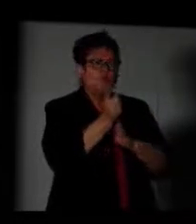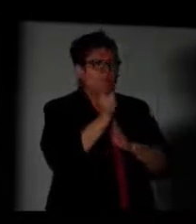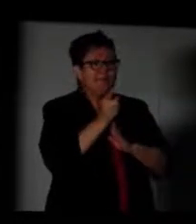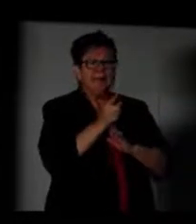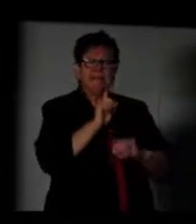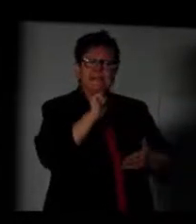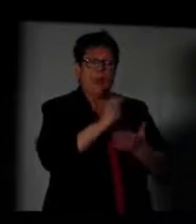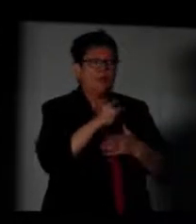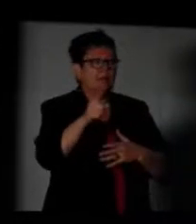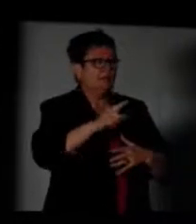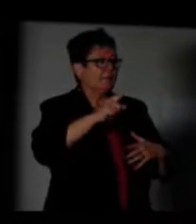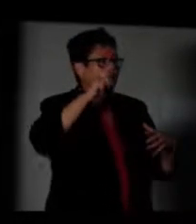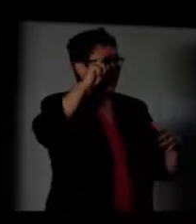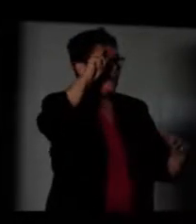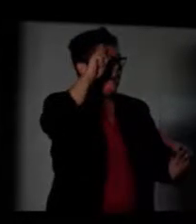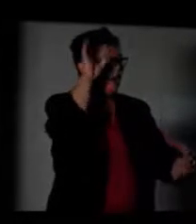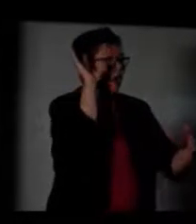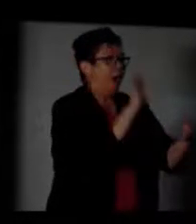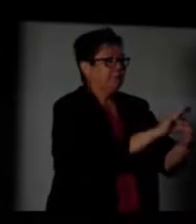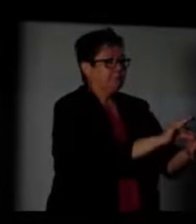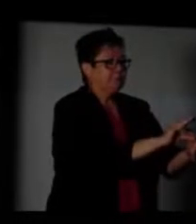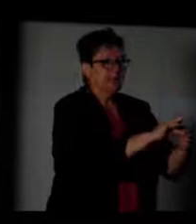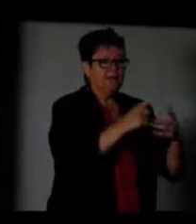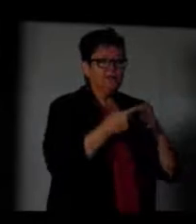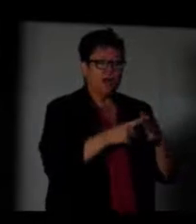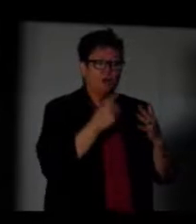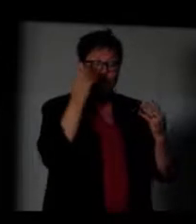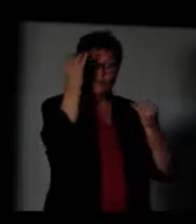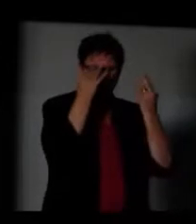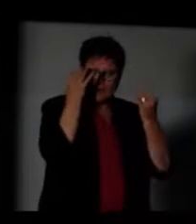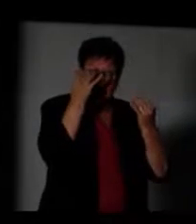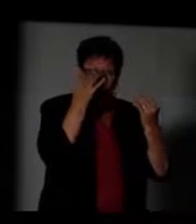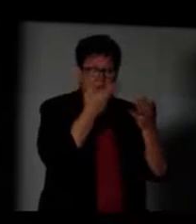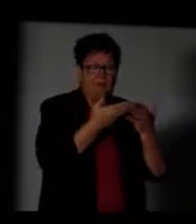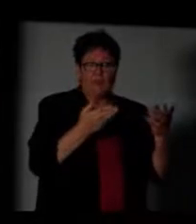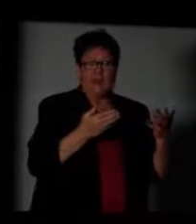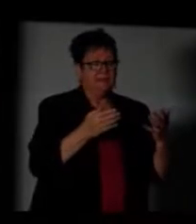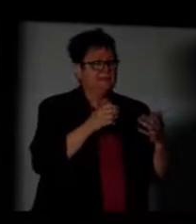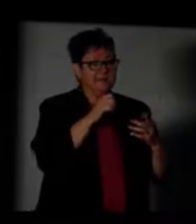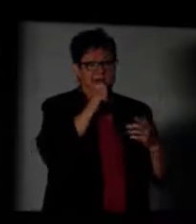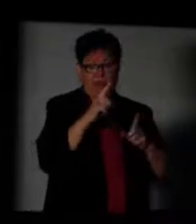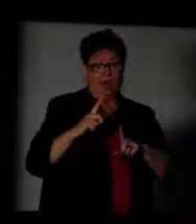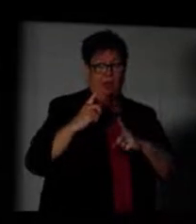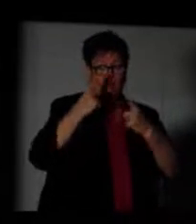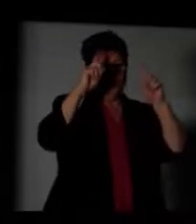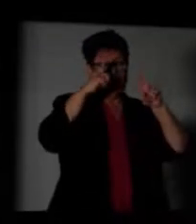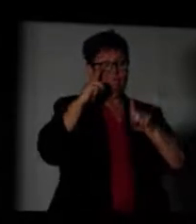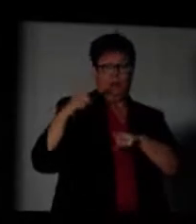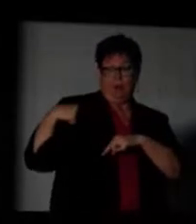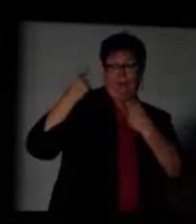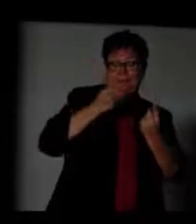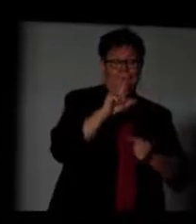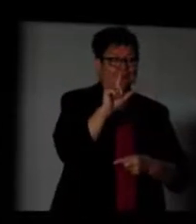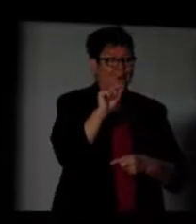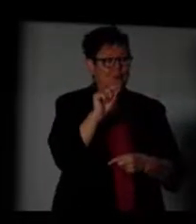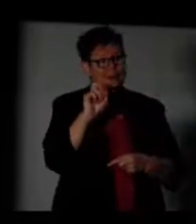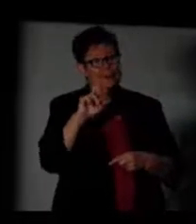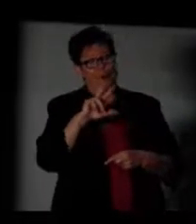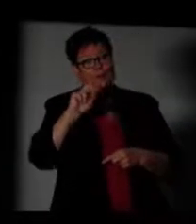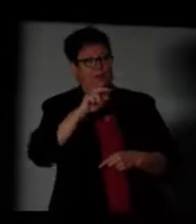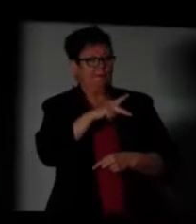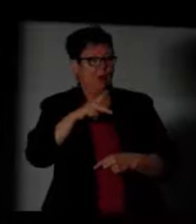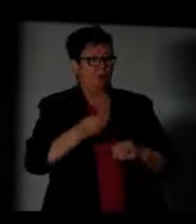to capture their minds and get them thinking about things which didn't work with 20 or 30 PowerPoint slides.